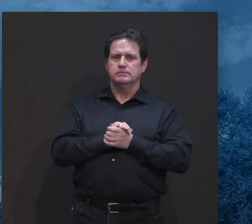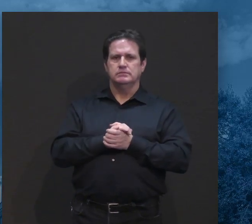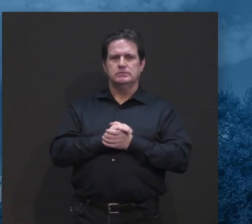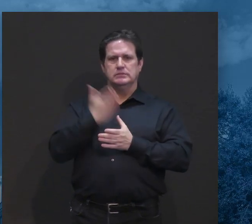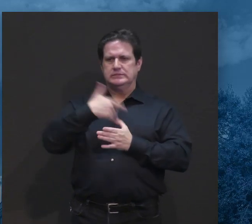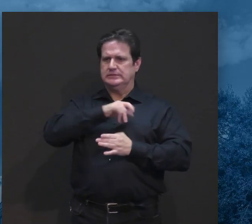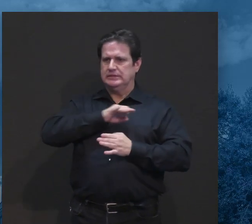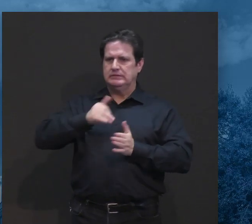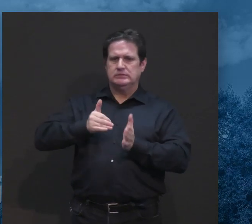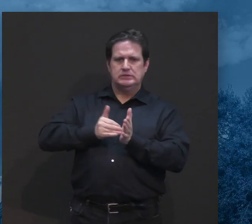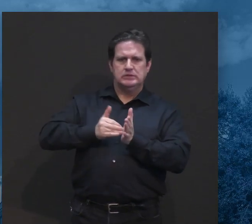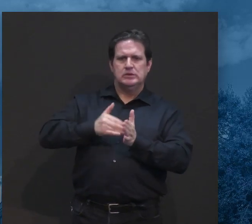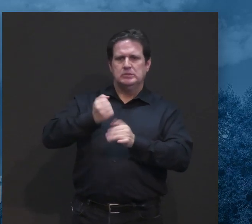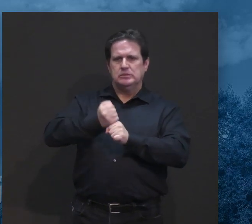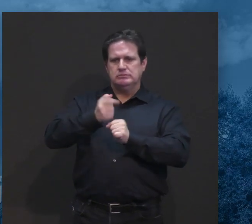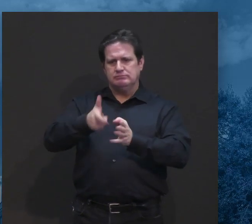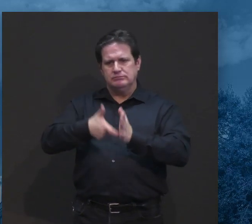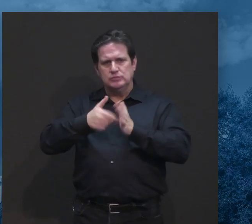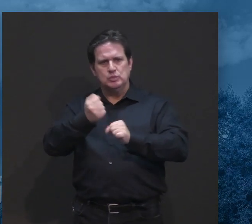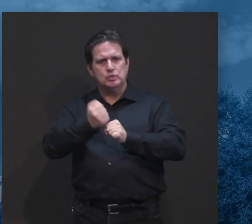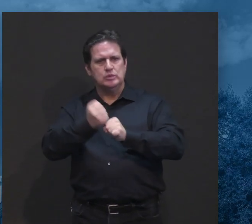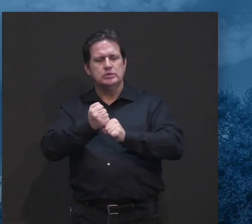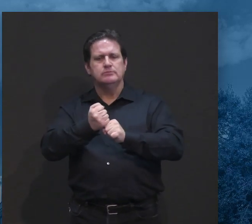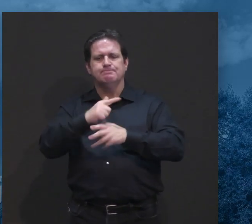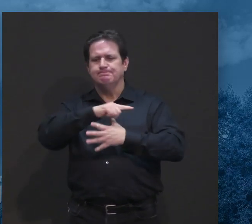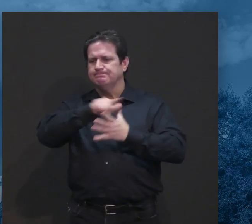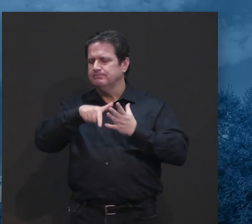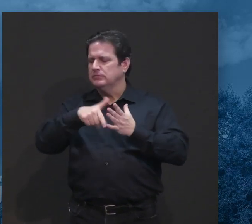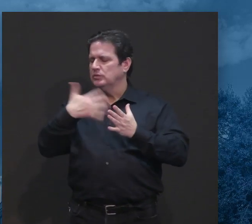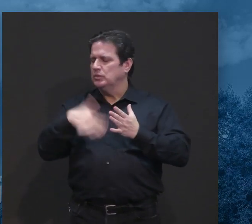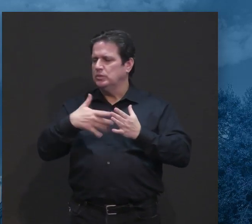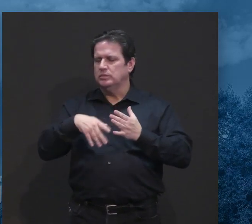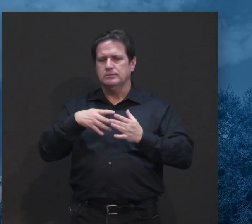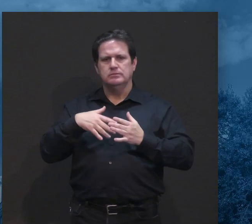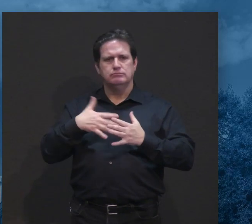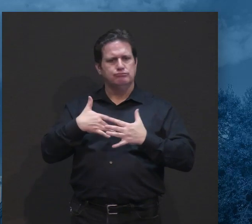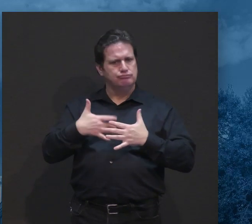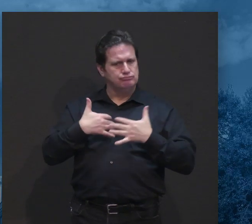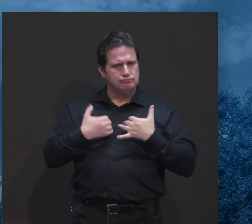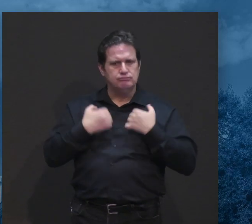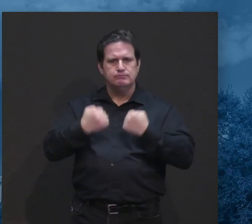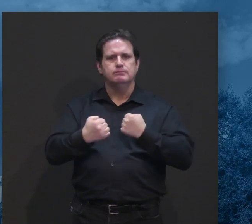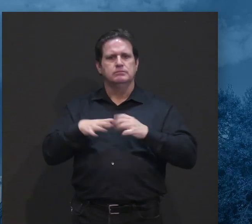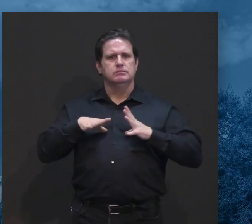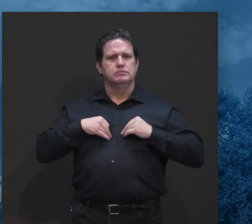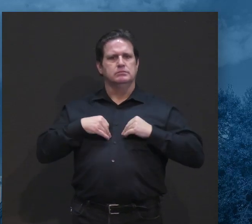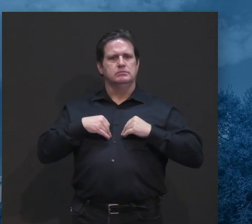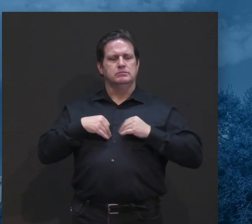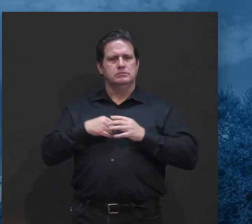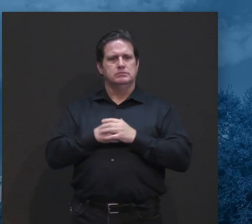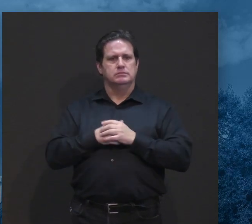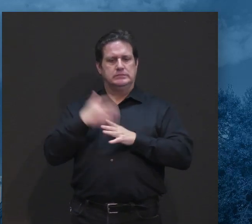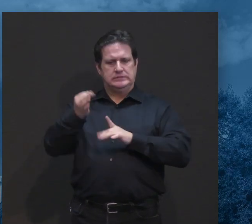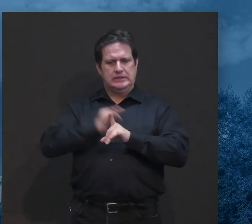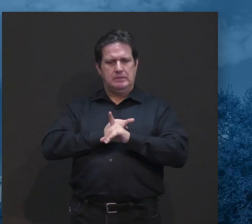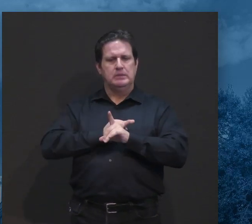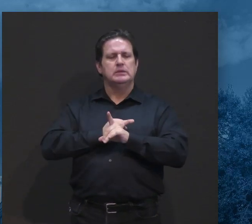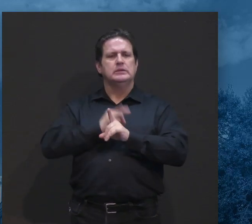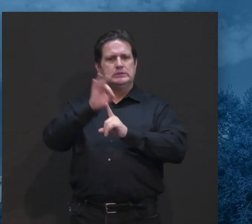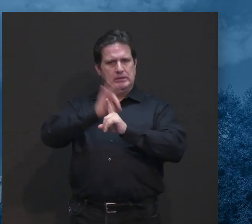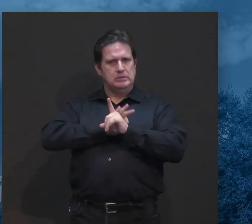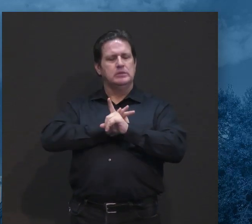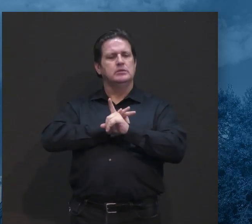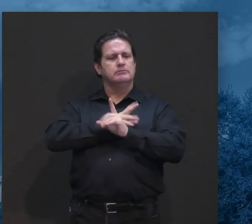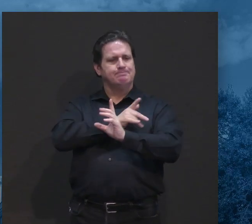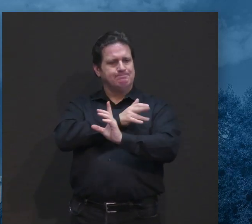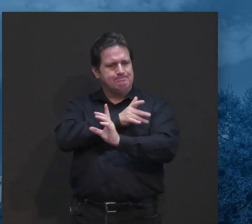frontline workers and essential workers across our state have just come up huge over the last 9 months. We